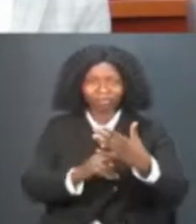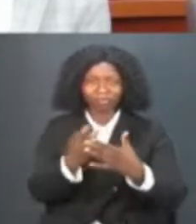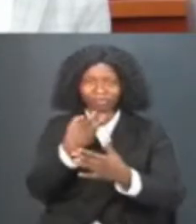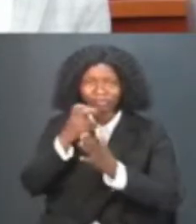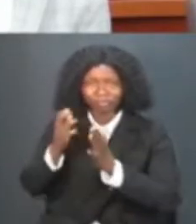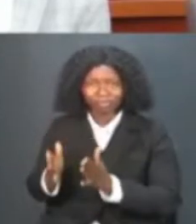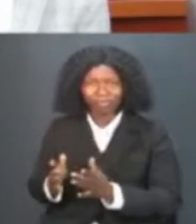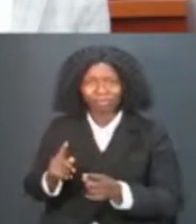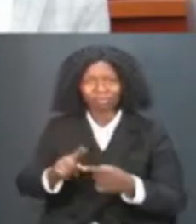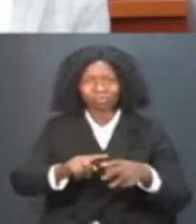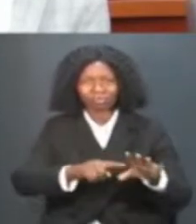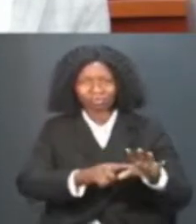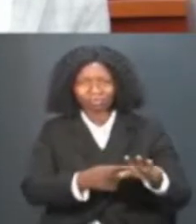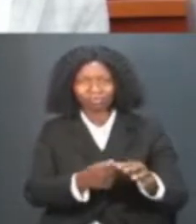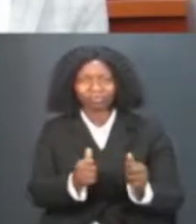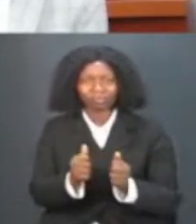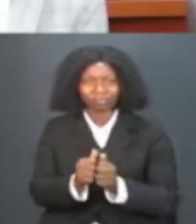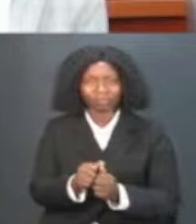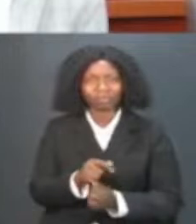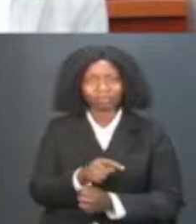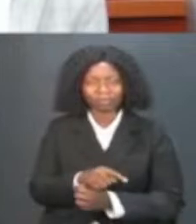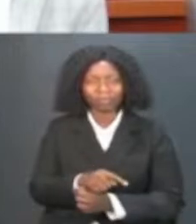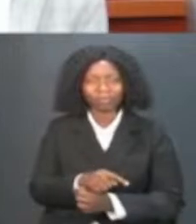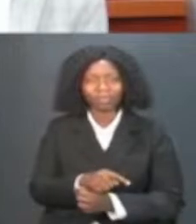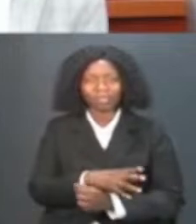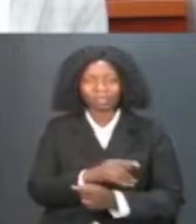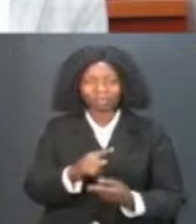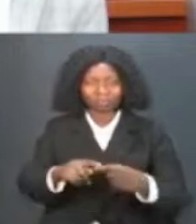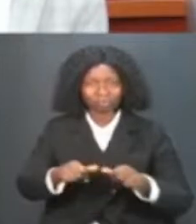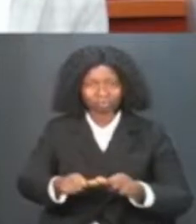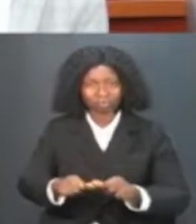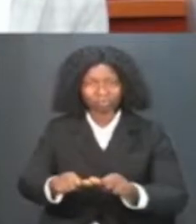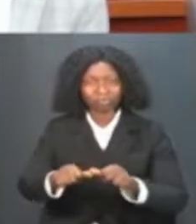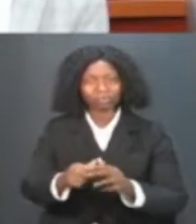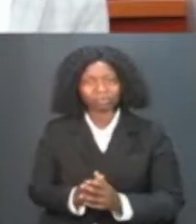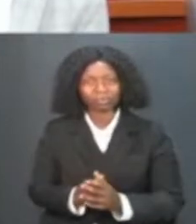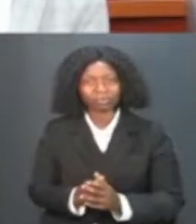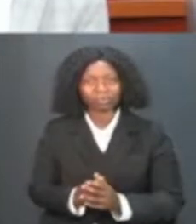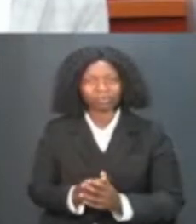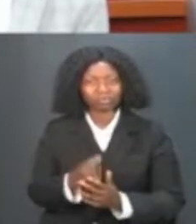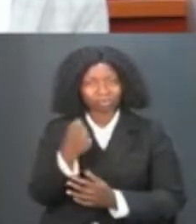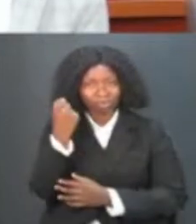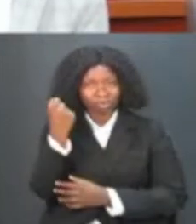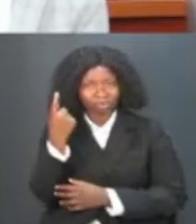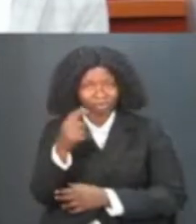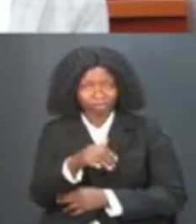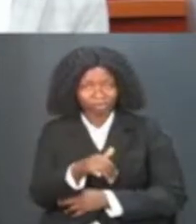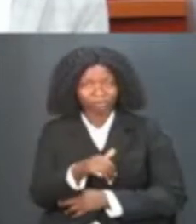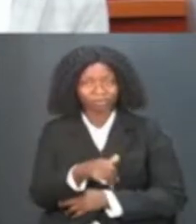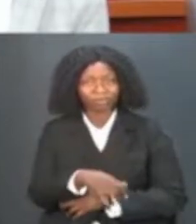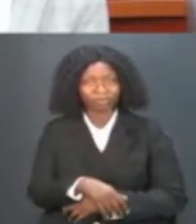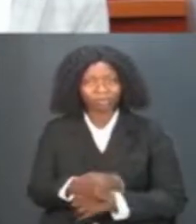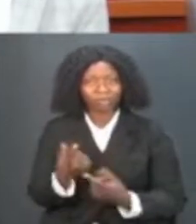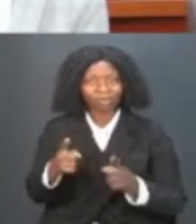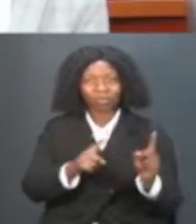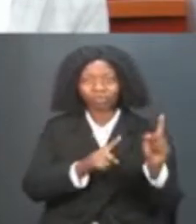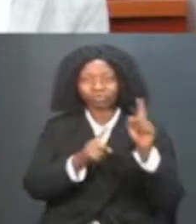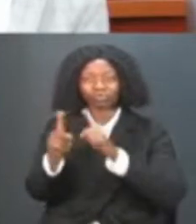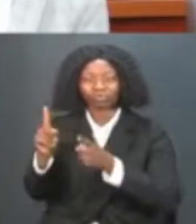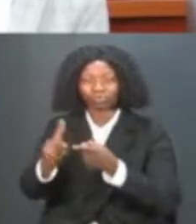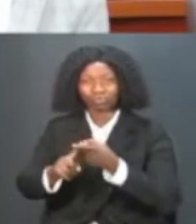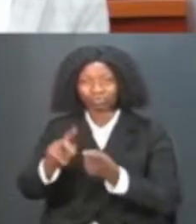to start with this and to continue, you would also understand that when you go to